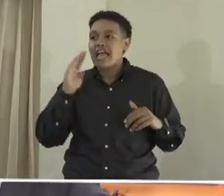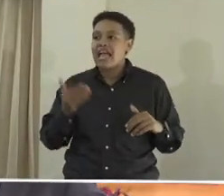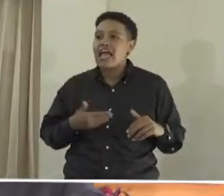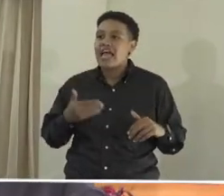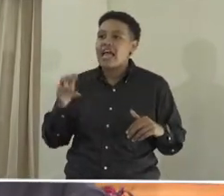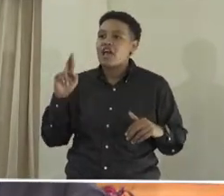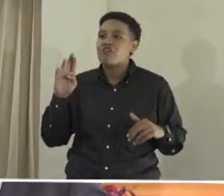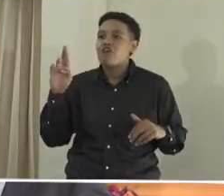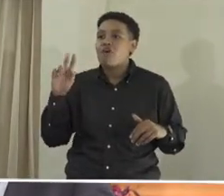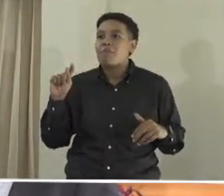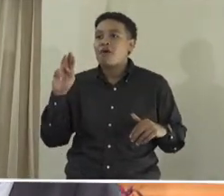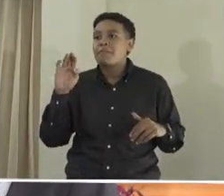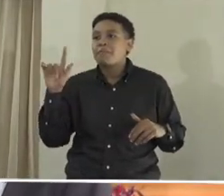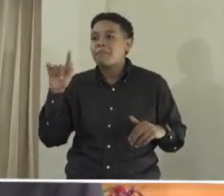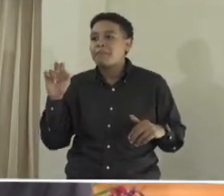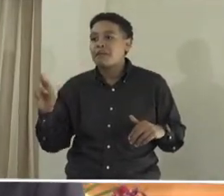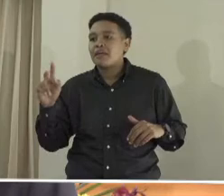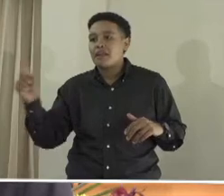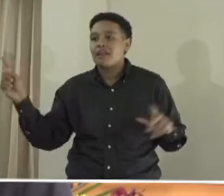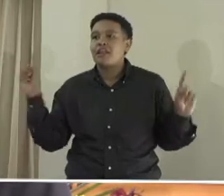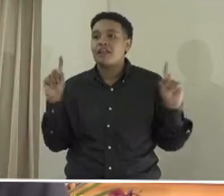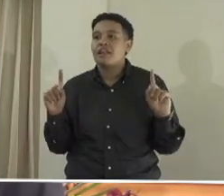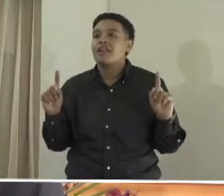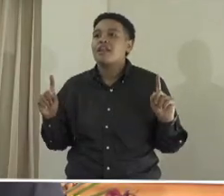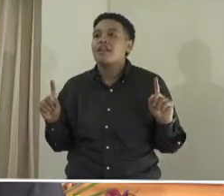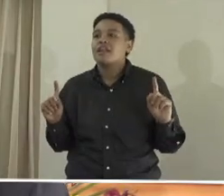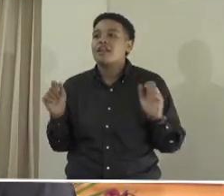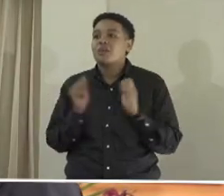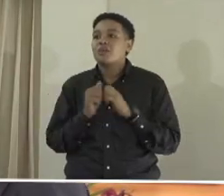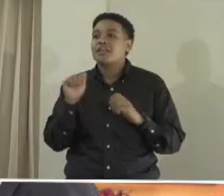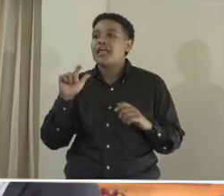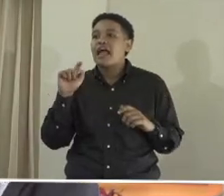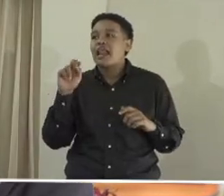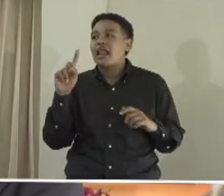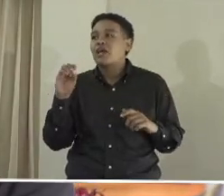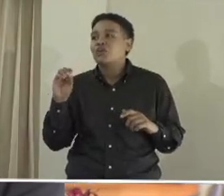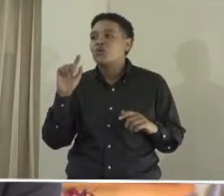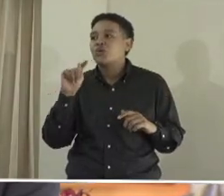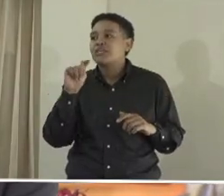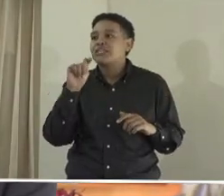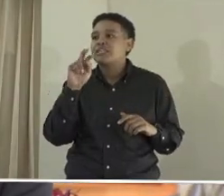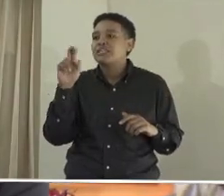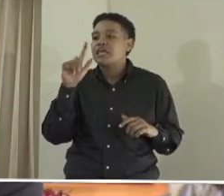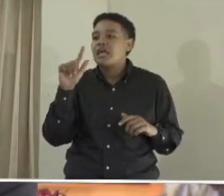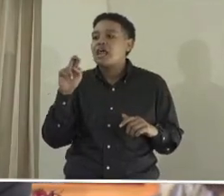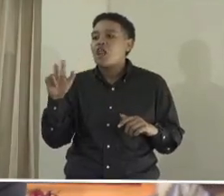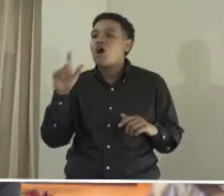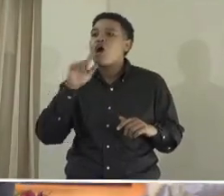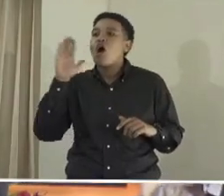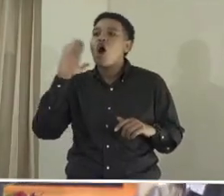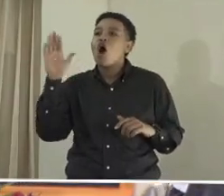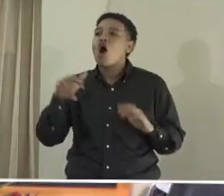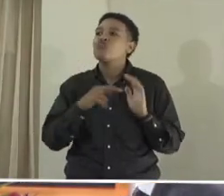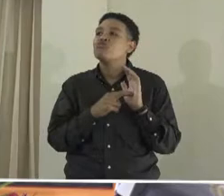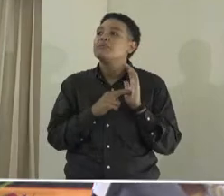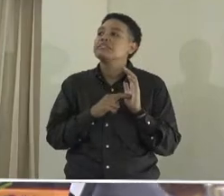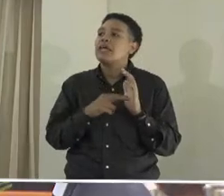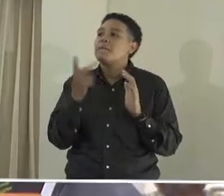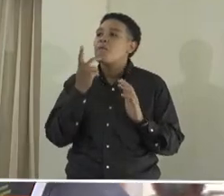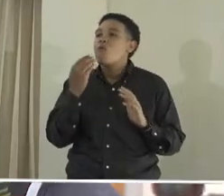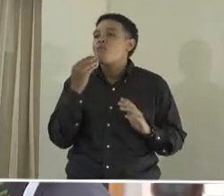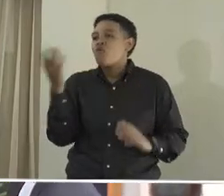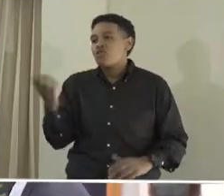Robert Miller, along with Alonda Terrella, who they all represent Portmore.